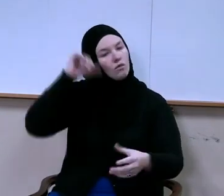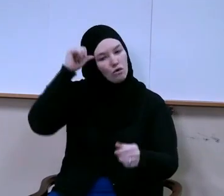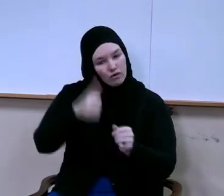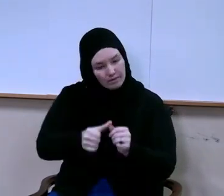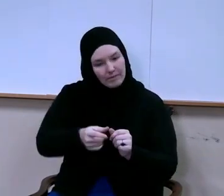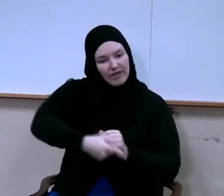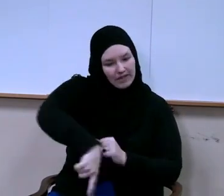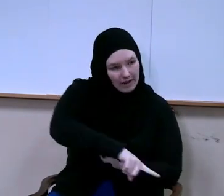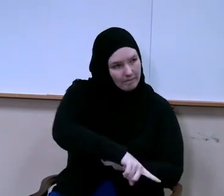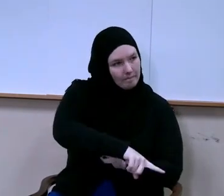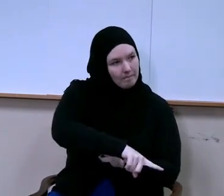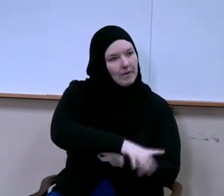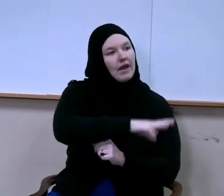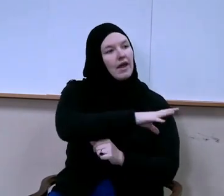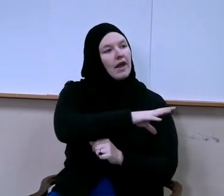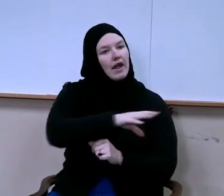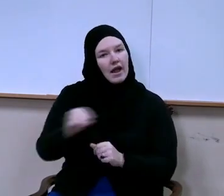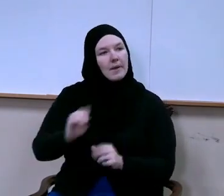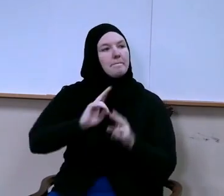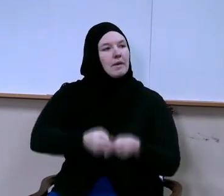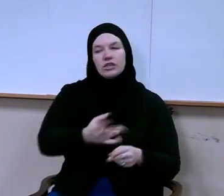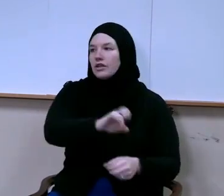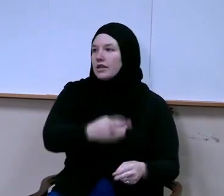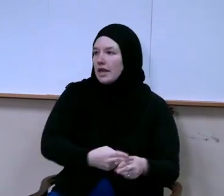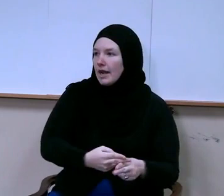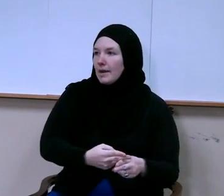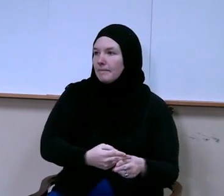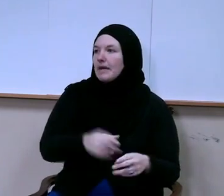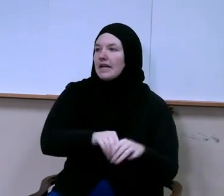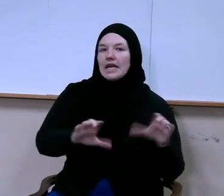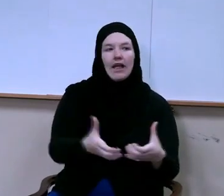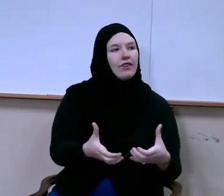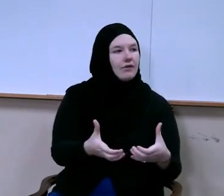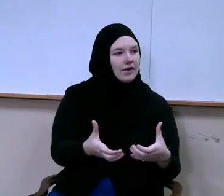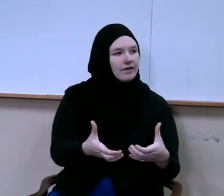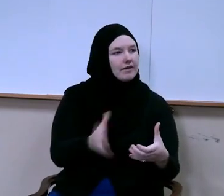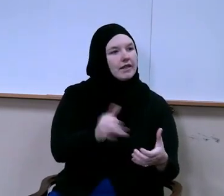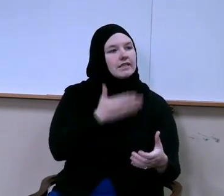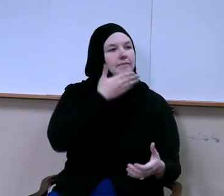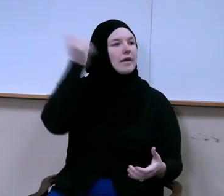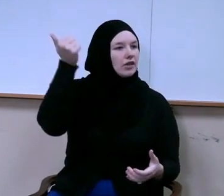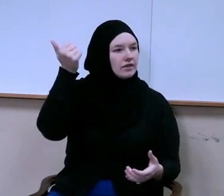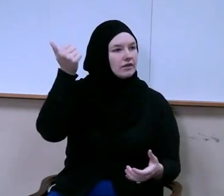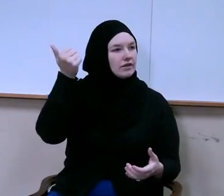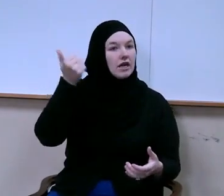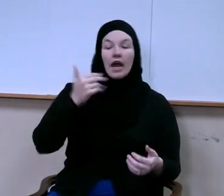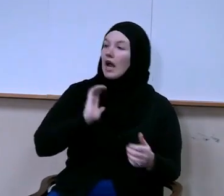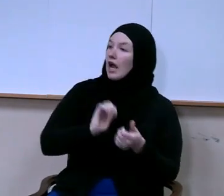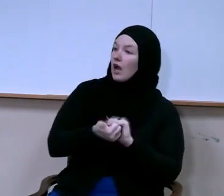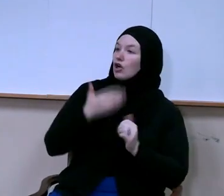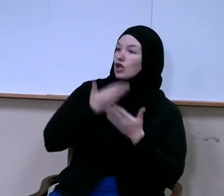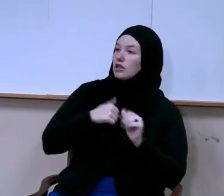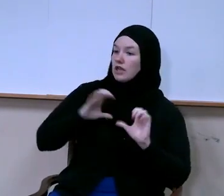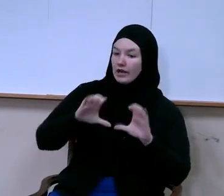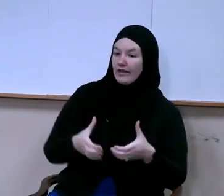will remember him and mention him in a gathering that is better than his. How good are our